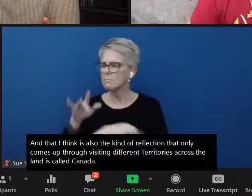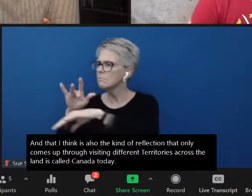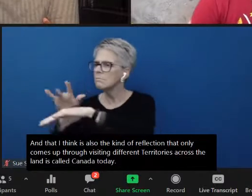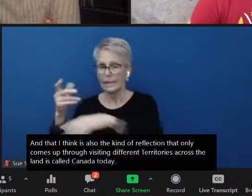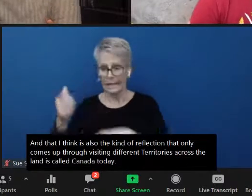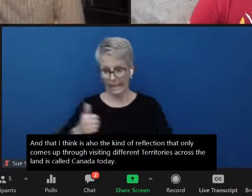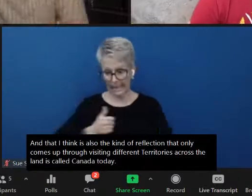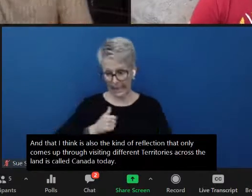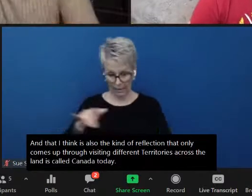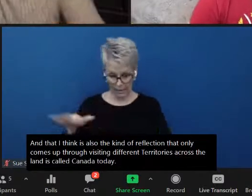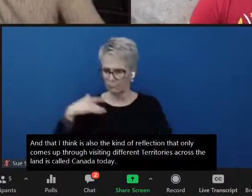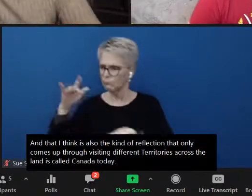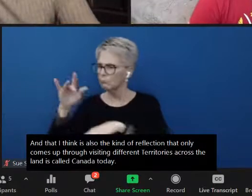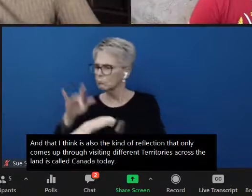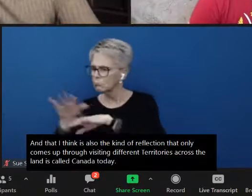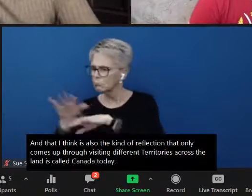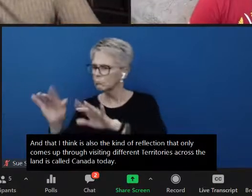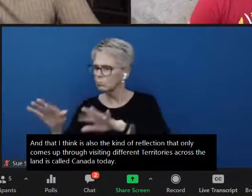today.